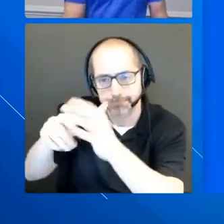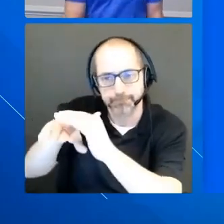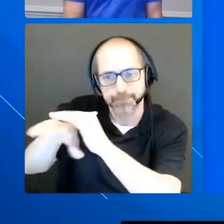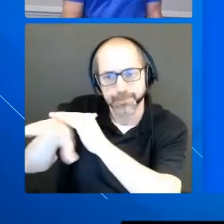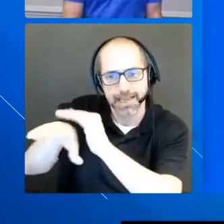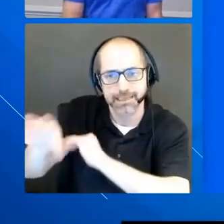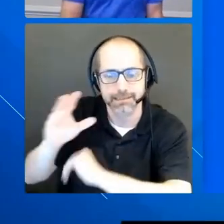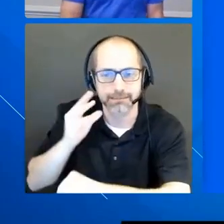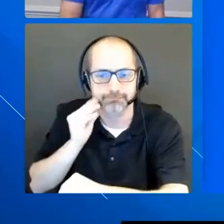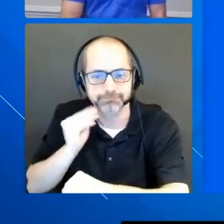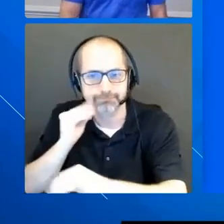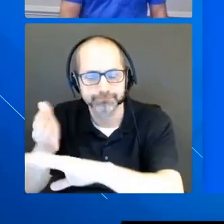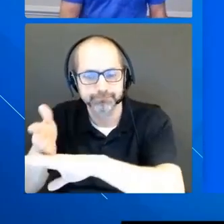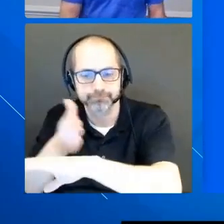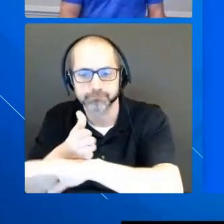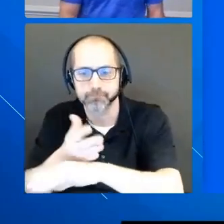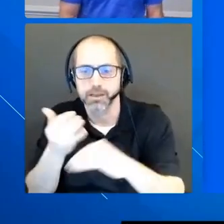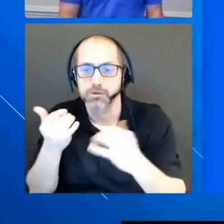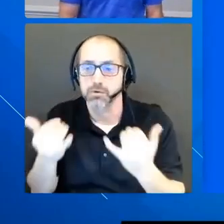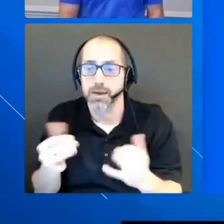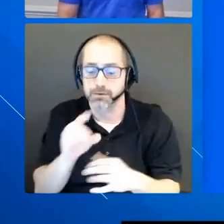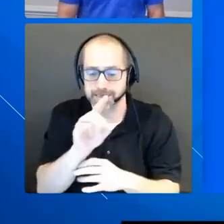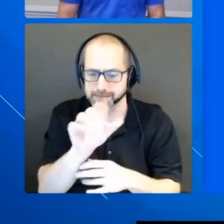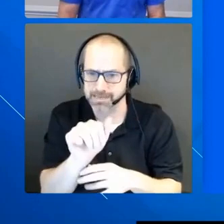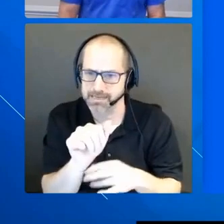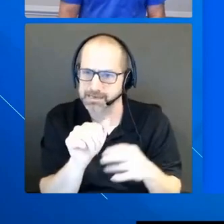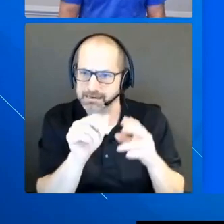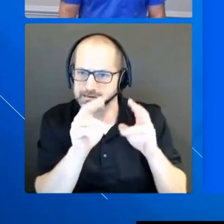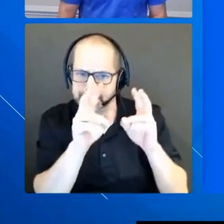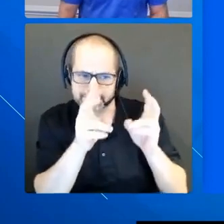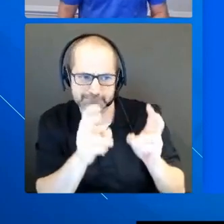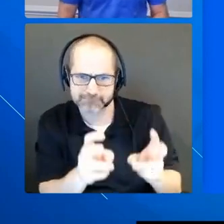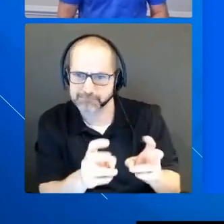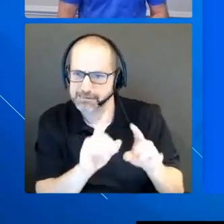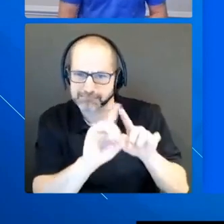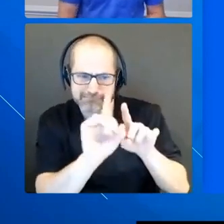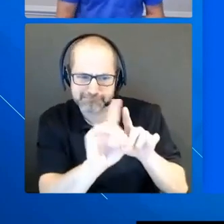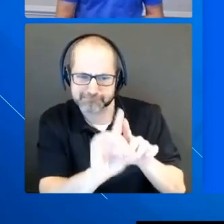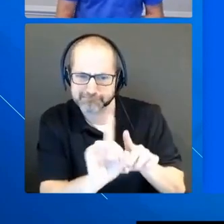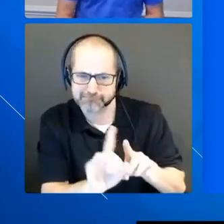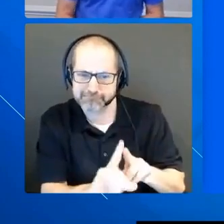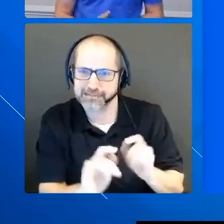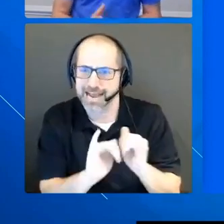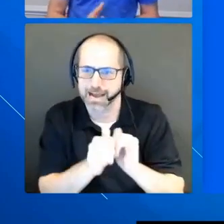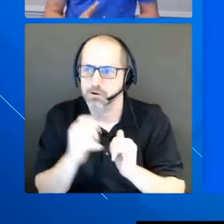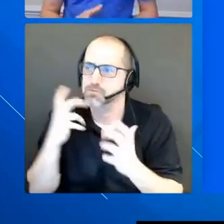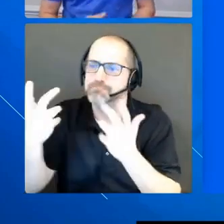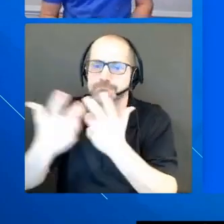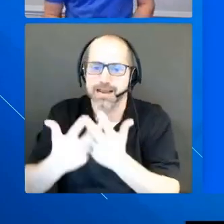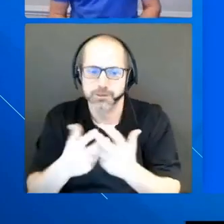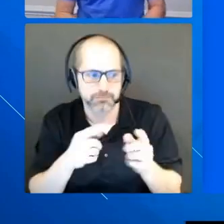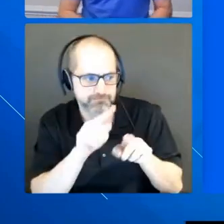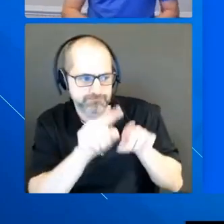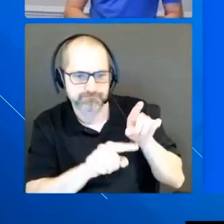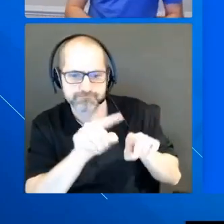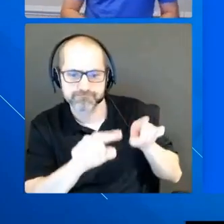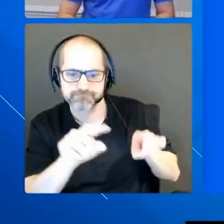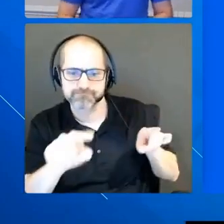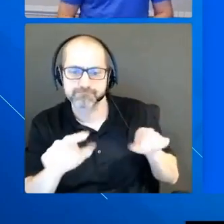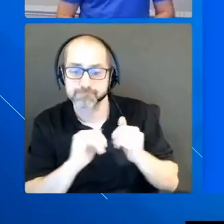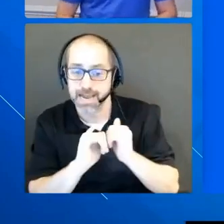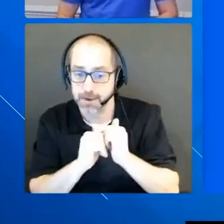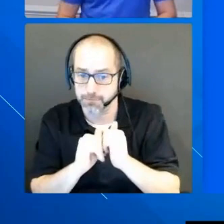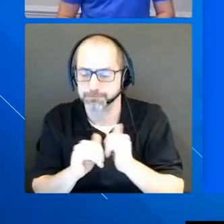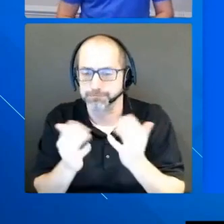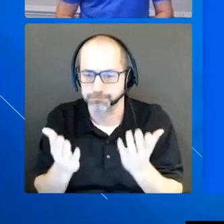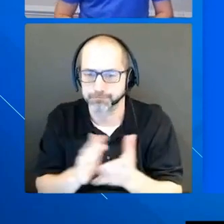Now let's get into the varying disability types and talk about how you can make your event experiences more accessible to more people. I do want to note that a lot of